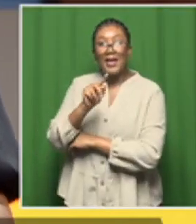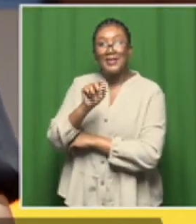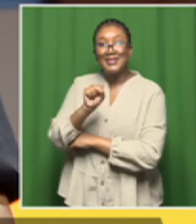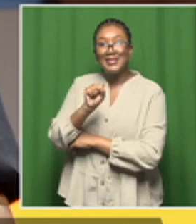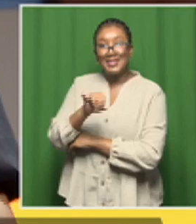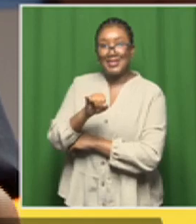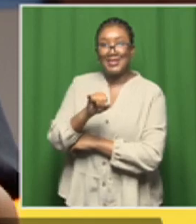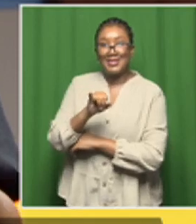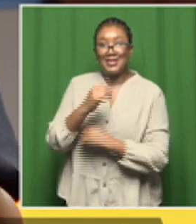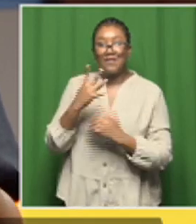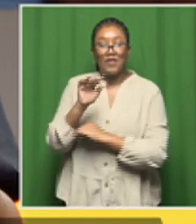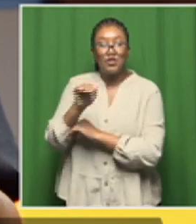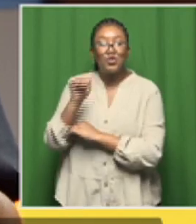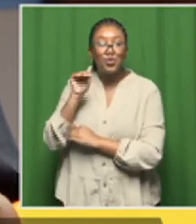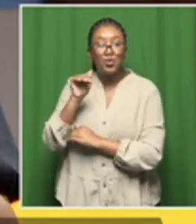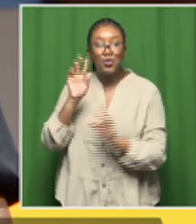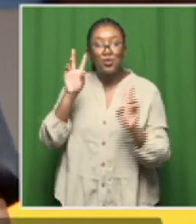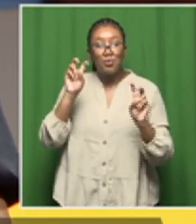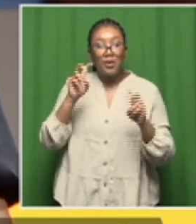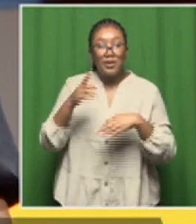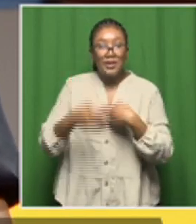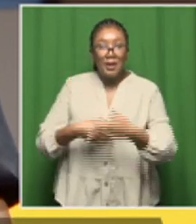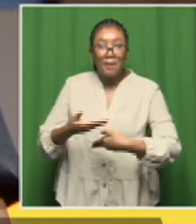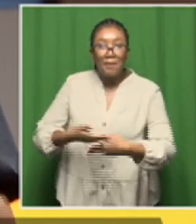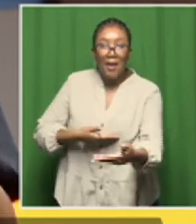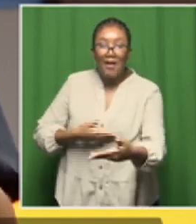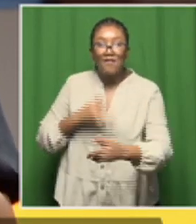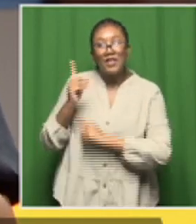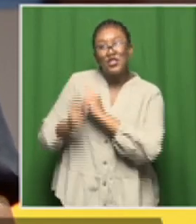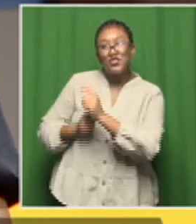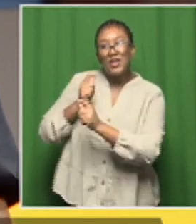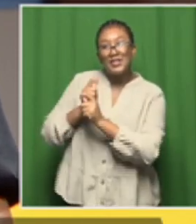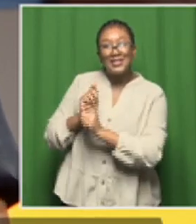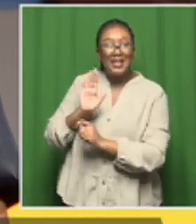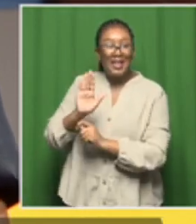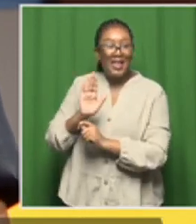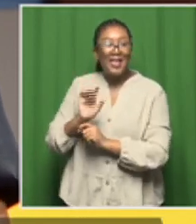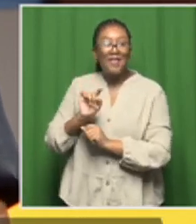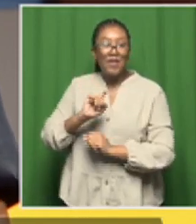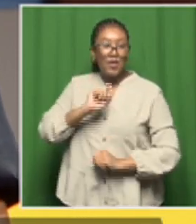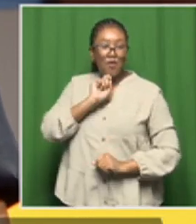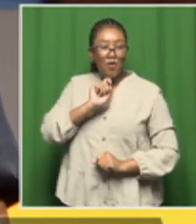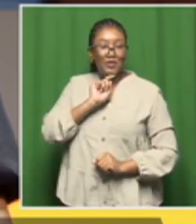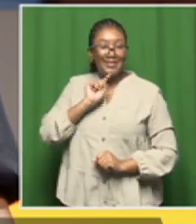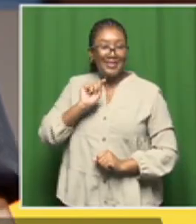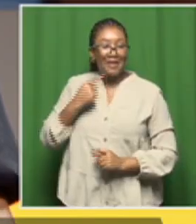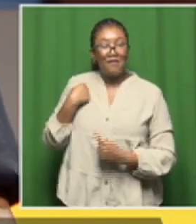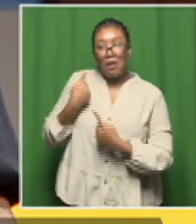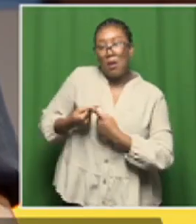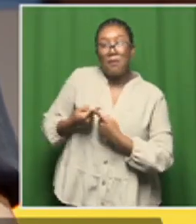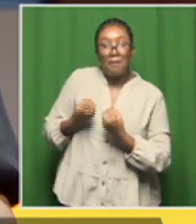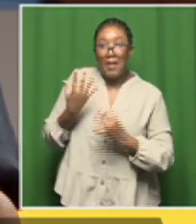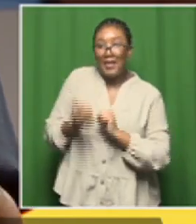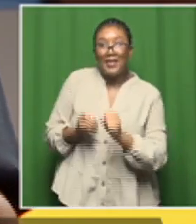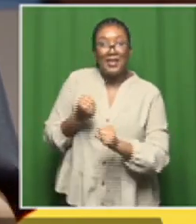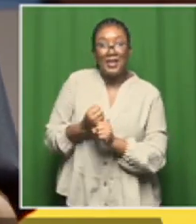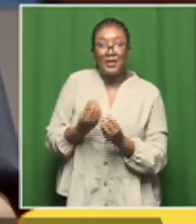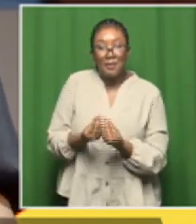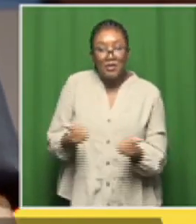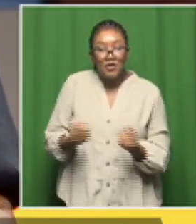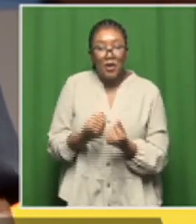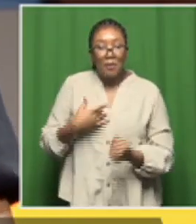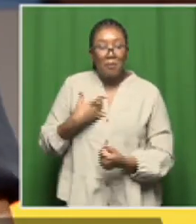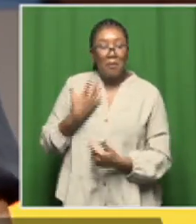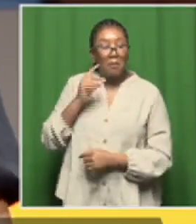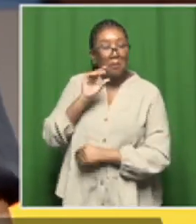quite a central motif and a central material that I work with in my practice for a long time. Initially, I was quite interested in how it